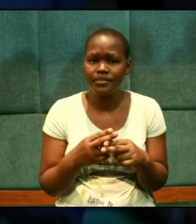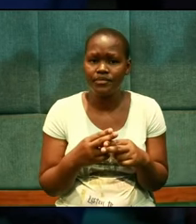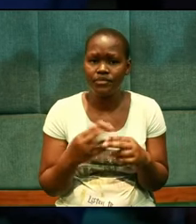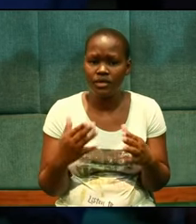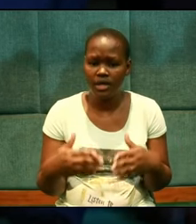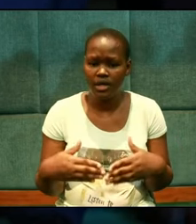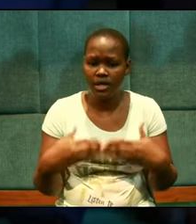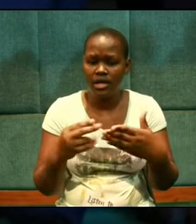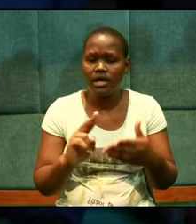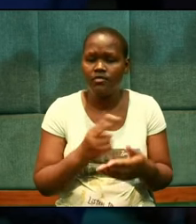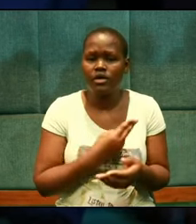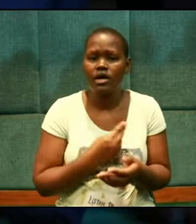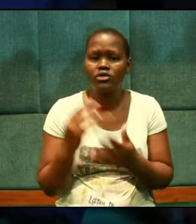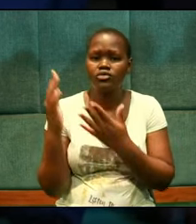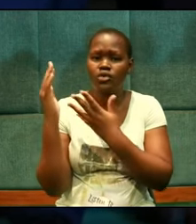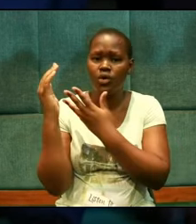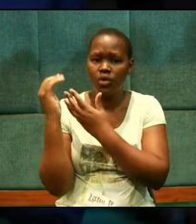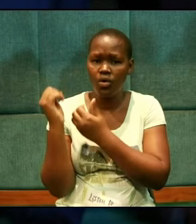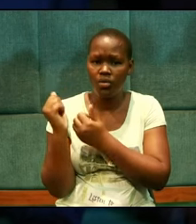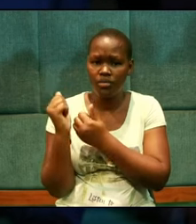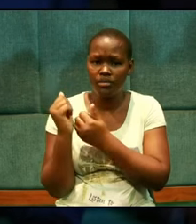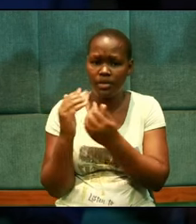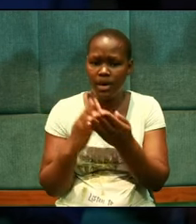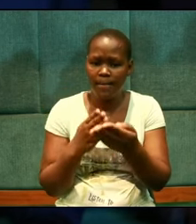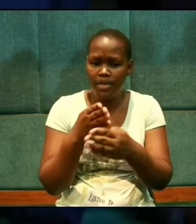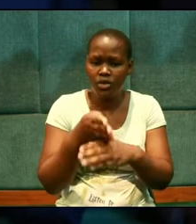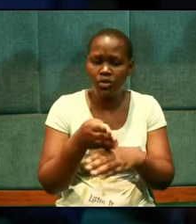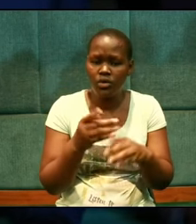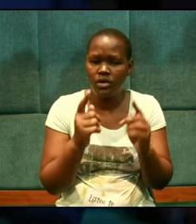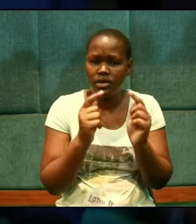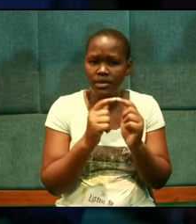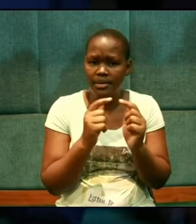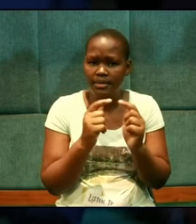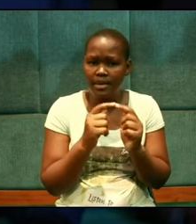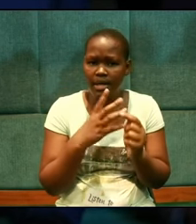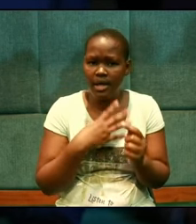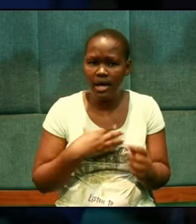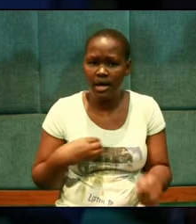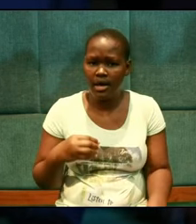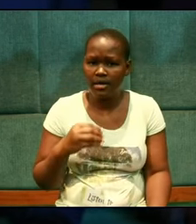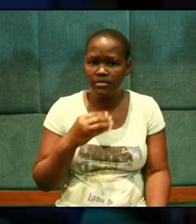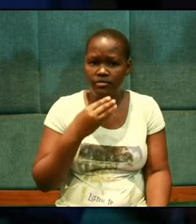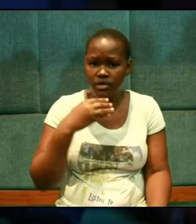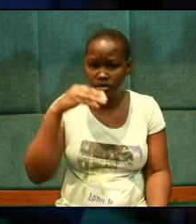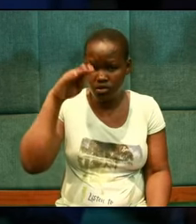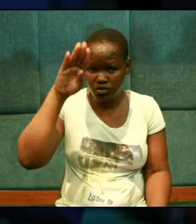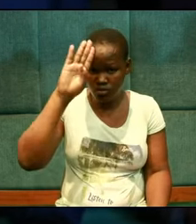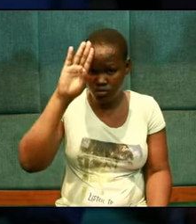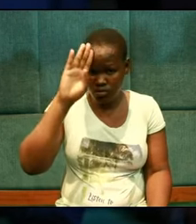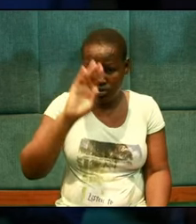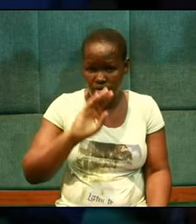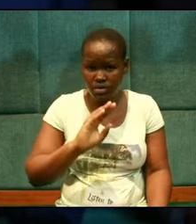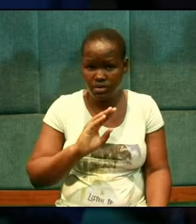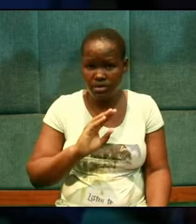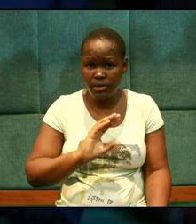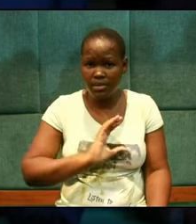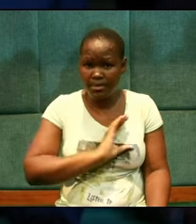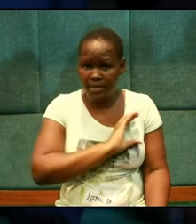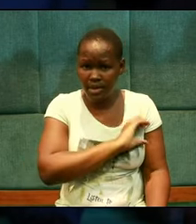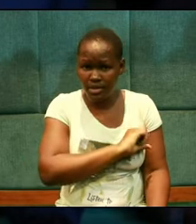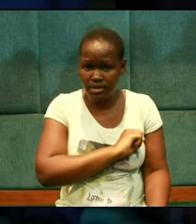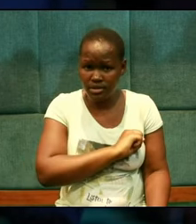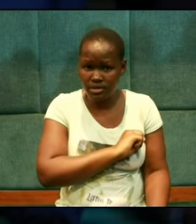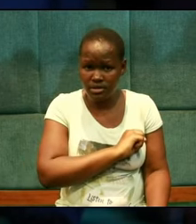Give us hope beyond the pain and the frustrations we see today. May we be patient as even